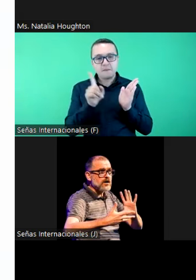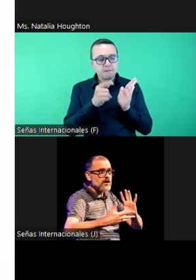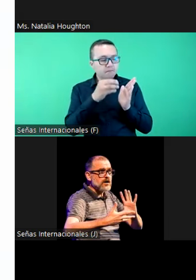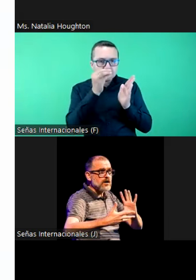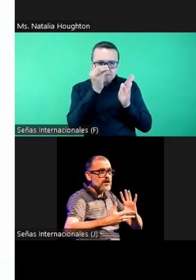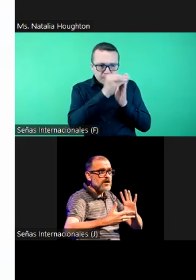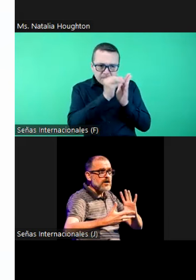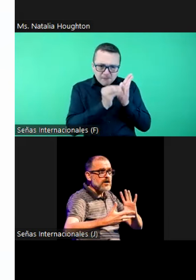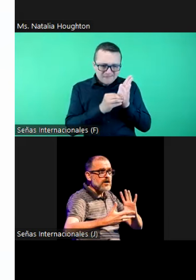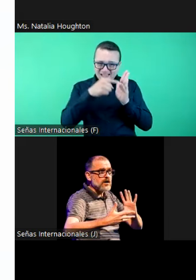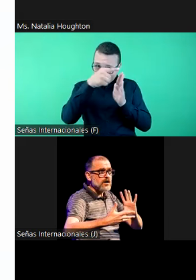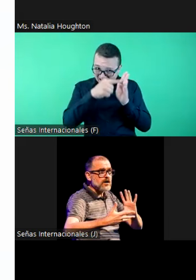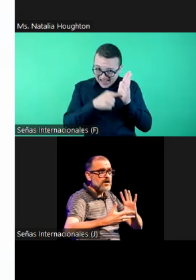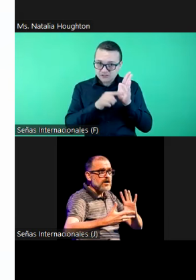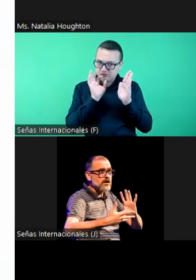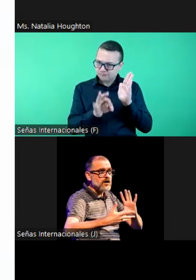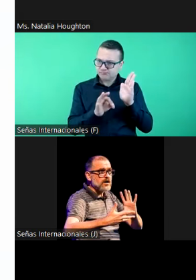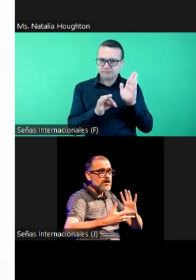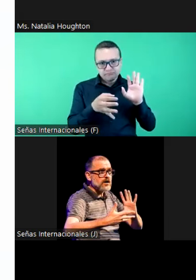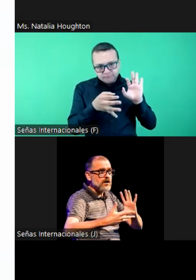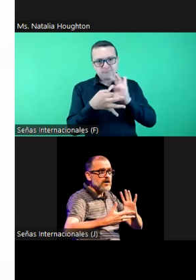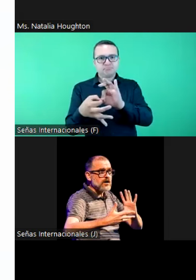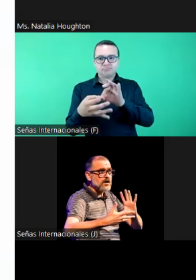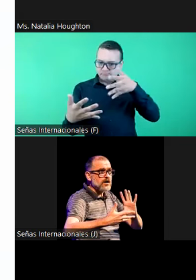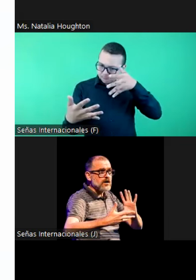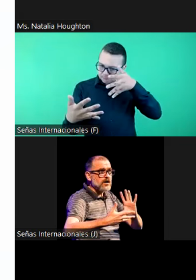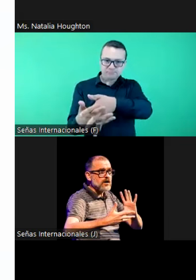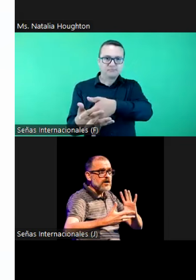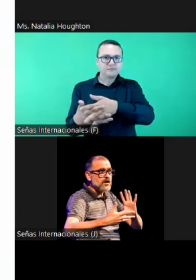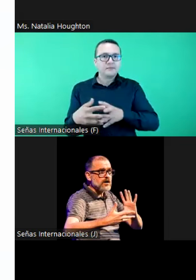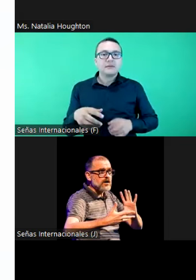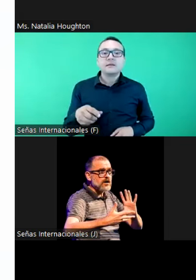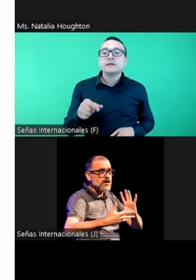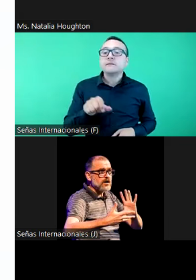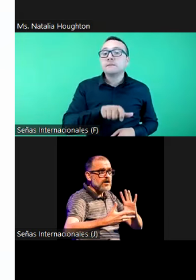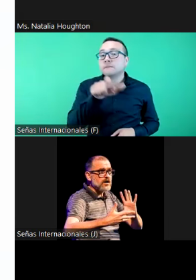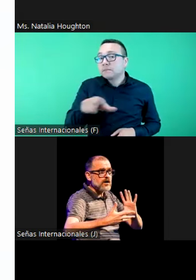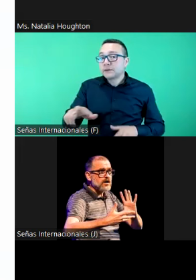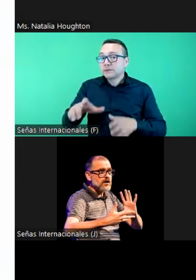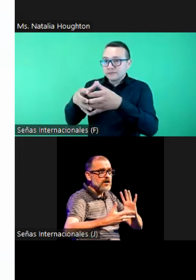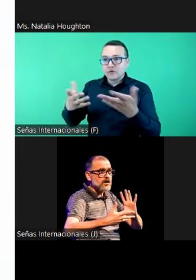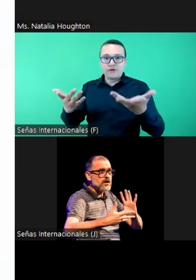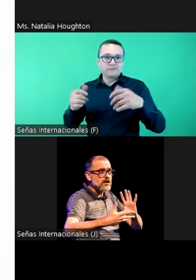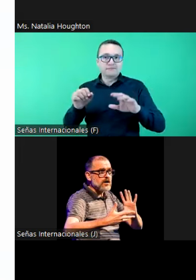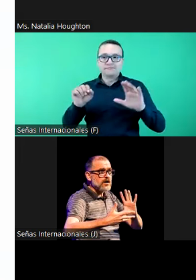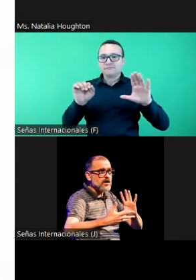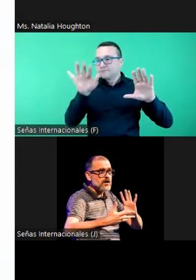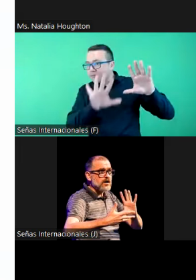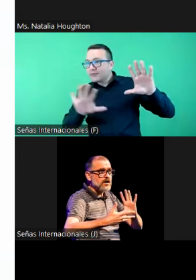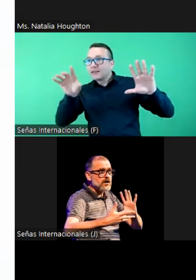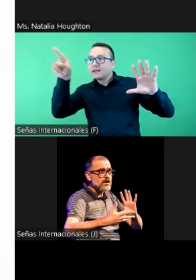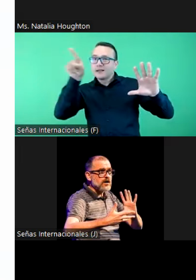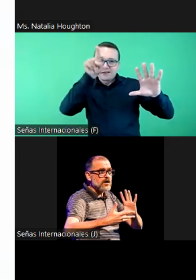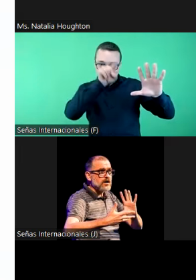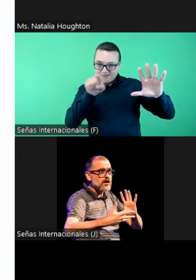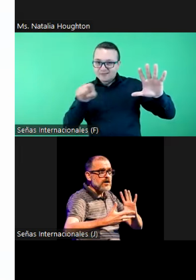have not been included in the packages for certain regions or populations. For